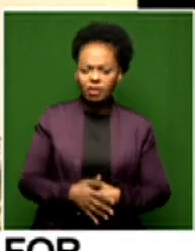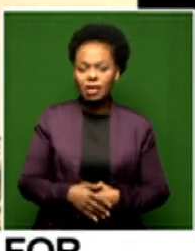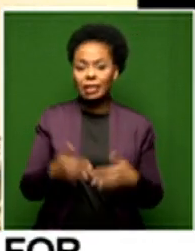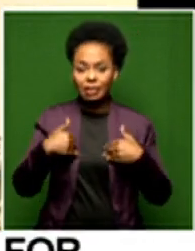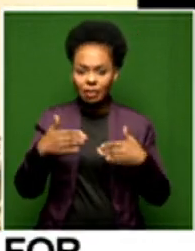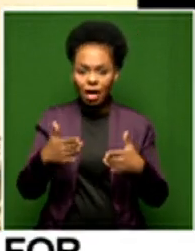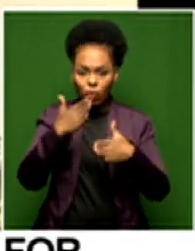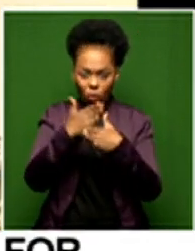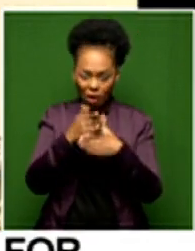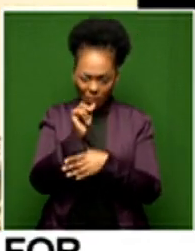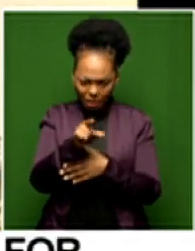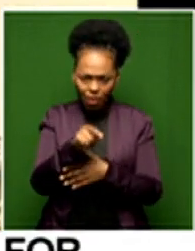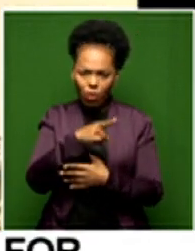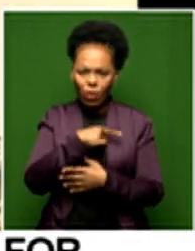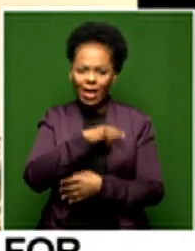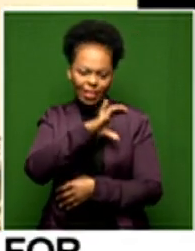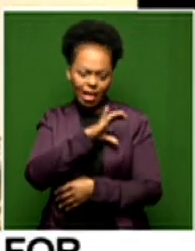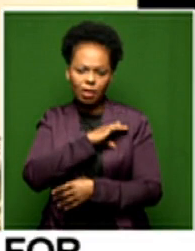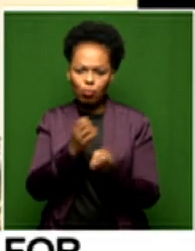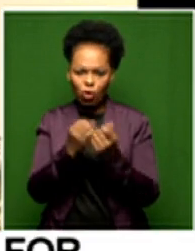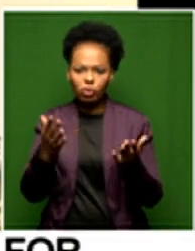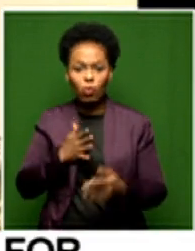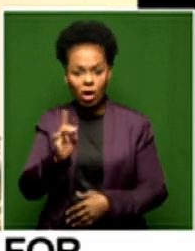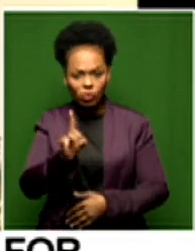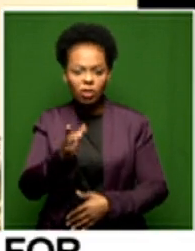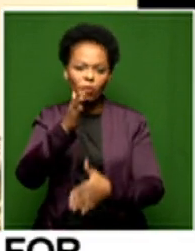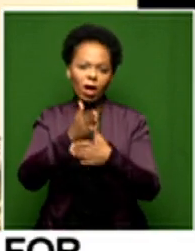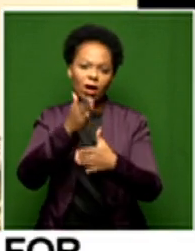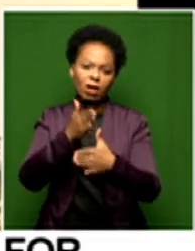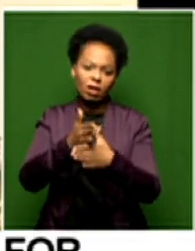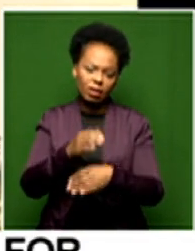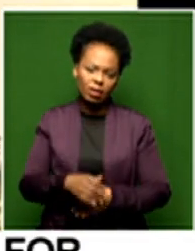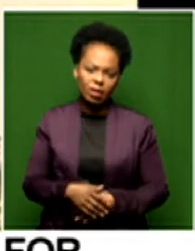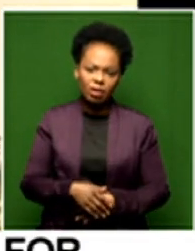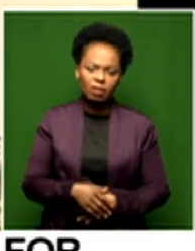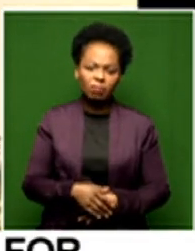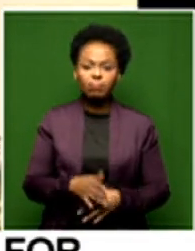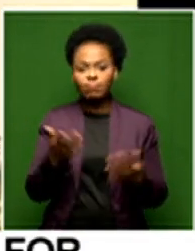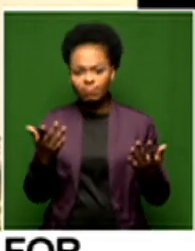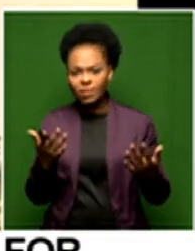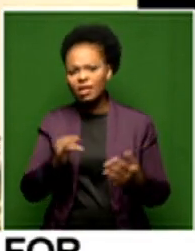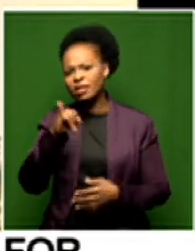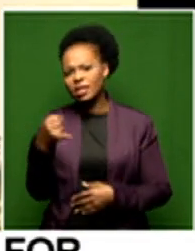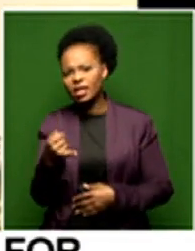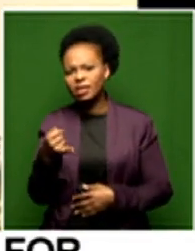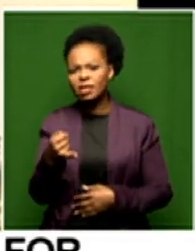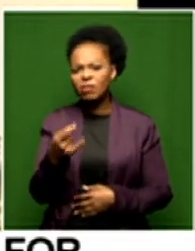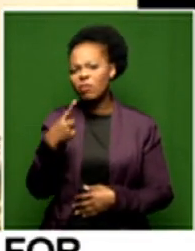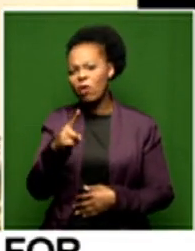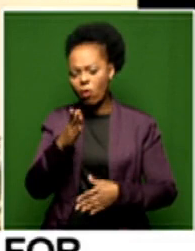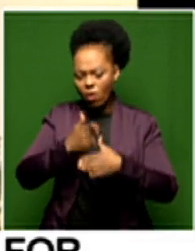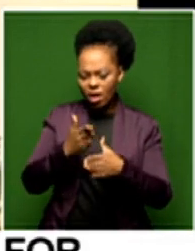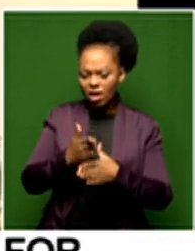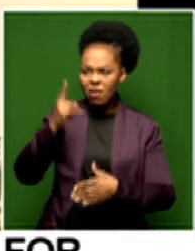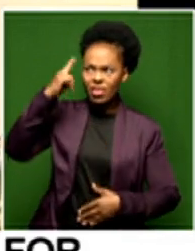work component because that's what our clientele wanted. And work, we kind of tend to think about it in terms of just the income aspect. Mm-hmm. But if